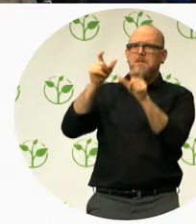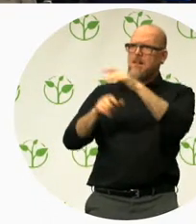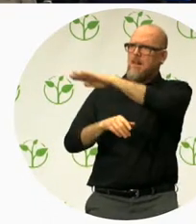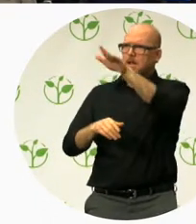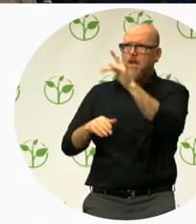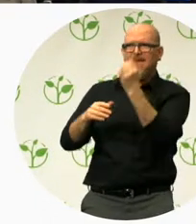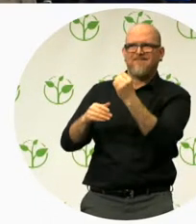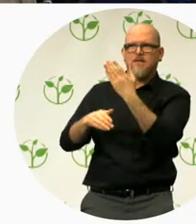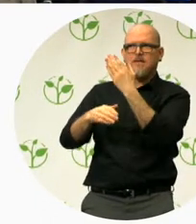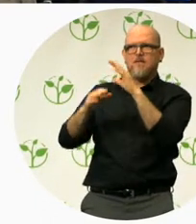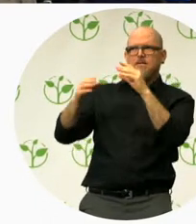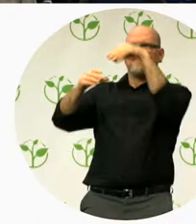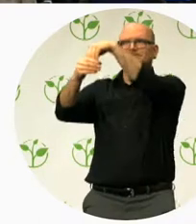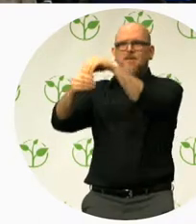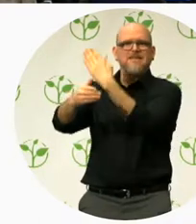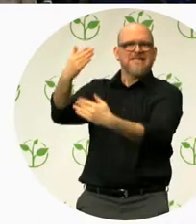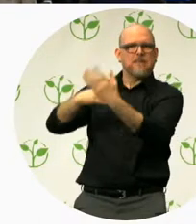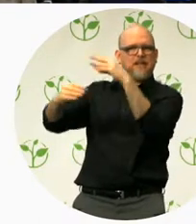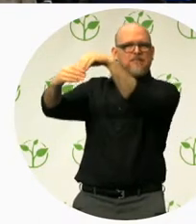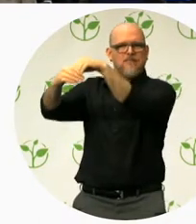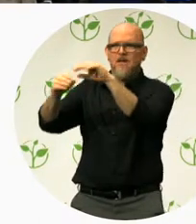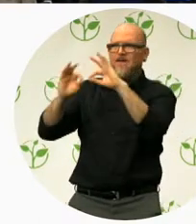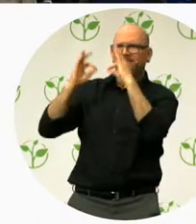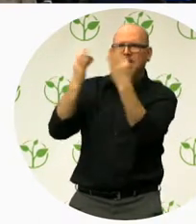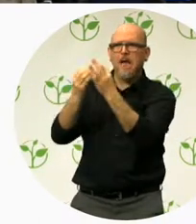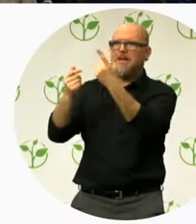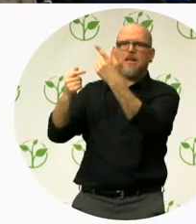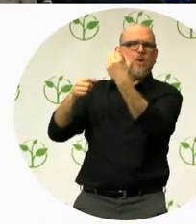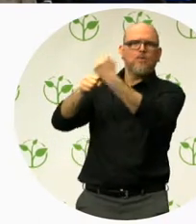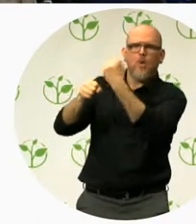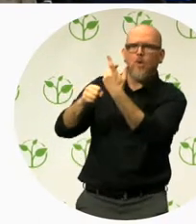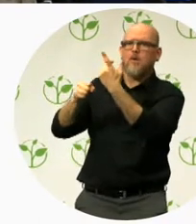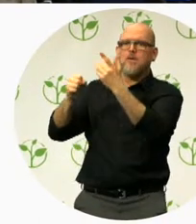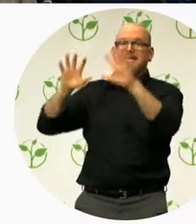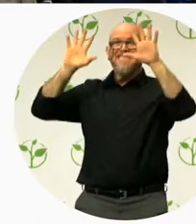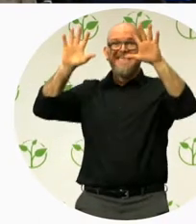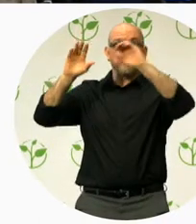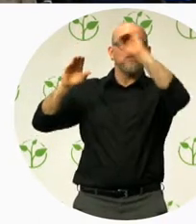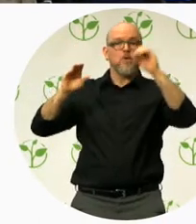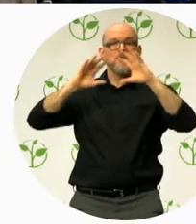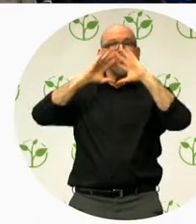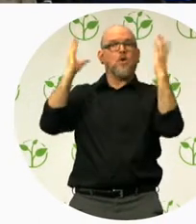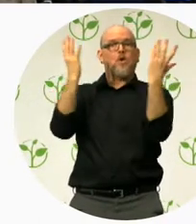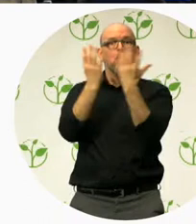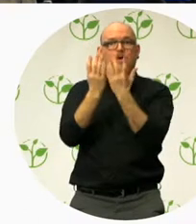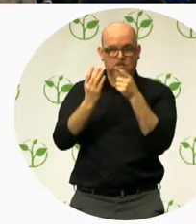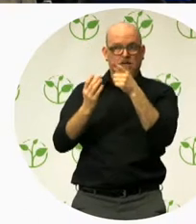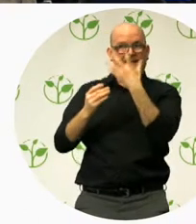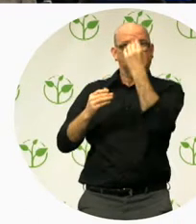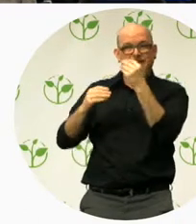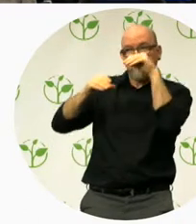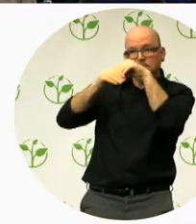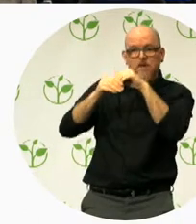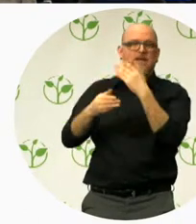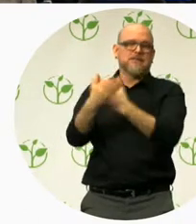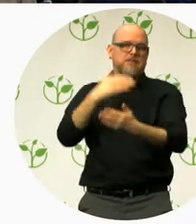are very directly affected to the 10% with disability. And it's not just health, it's